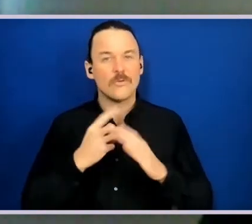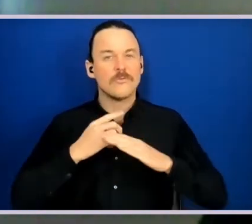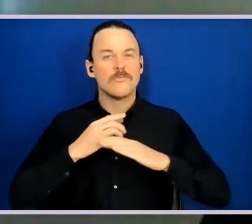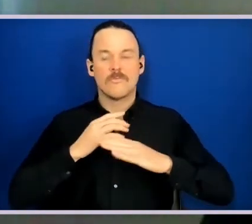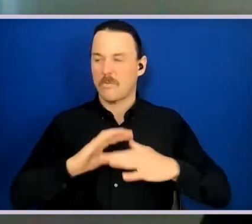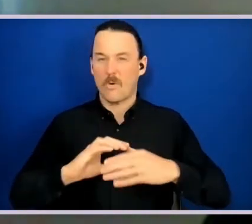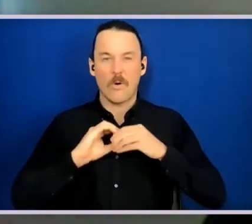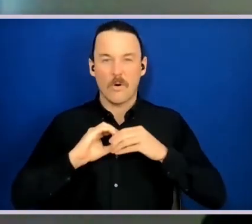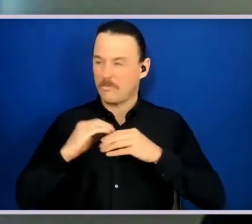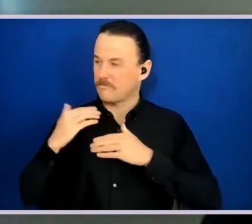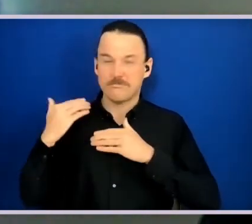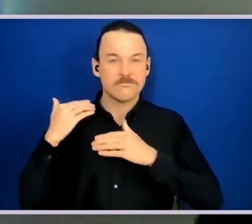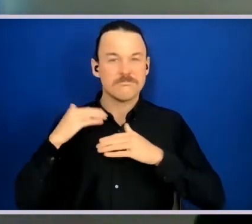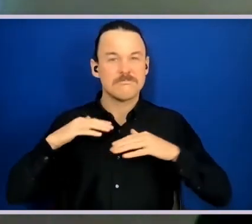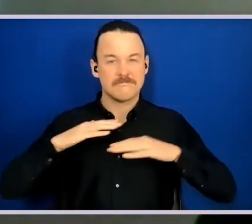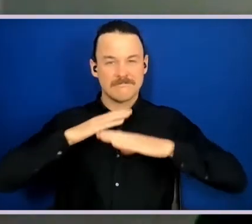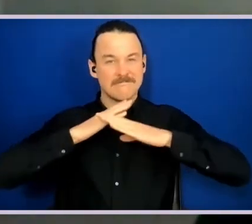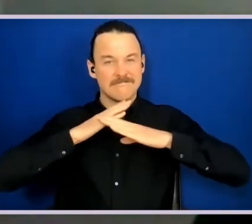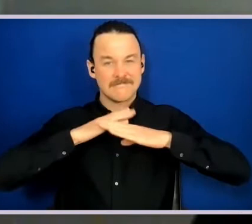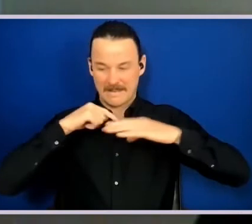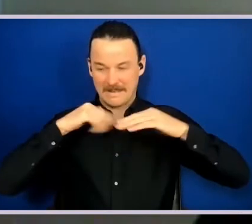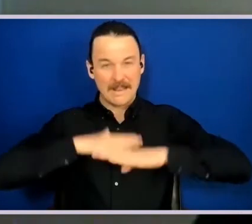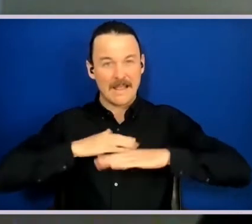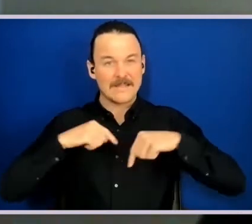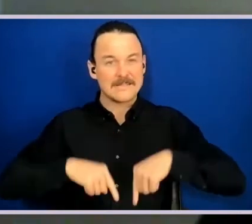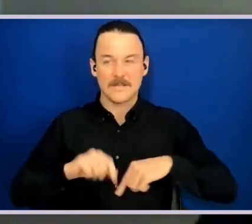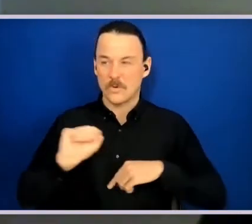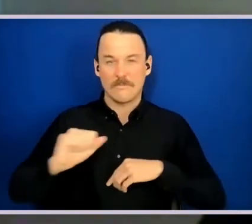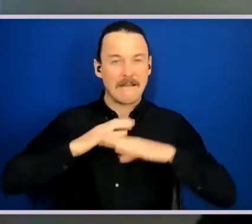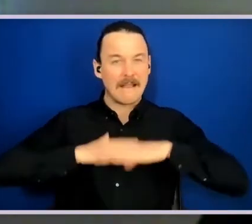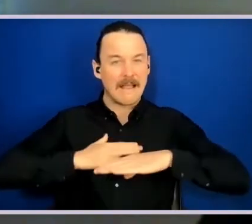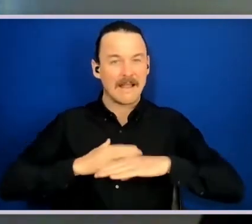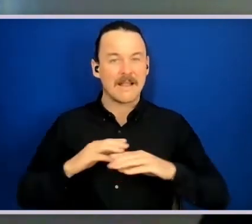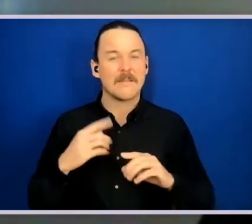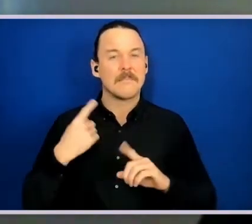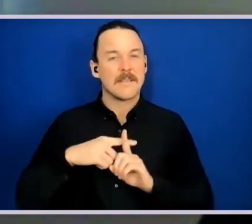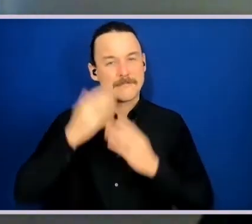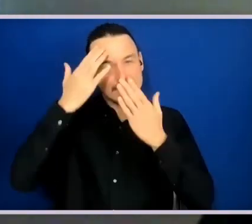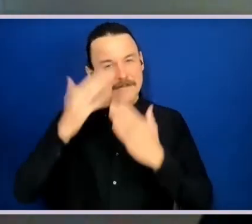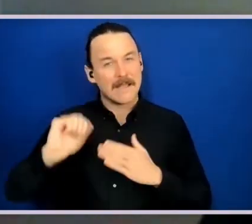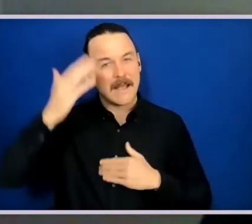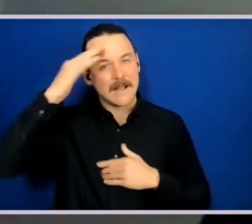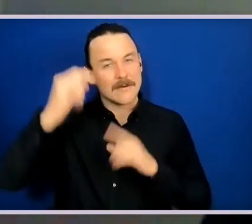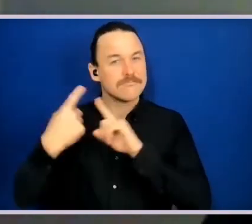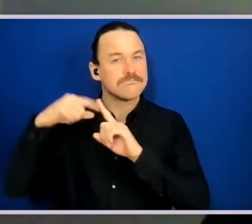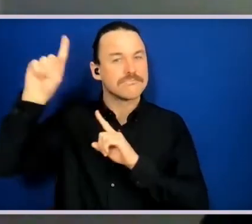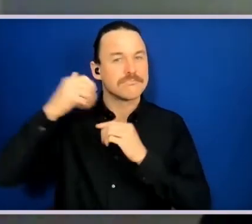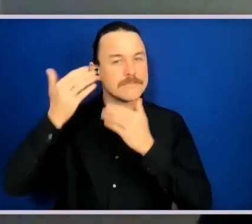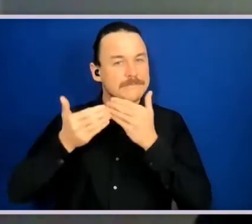and emerging. Once again, we are delivering the Advocacy Sector Conversations Forum to you